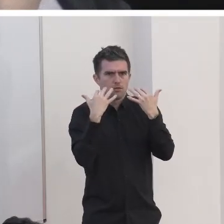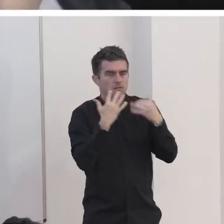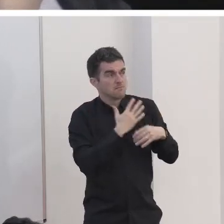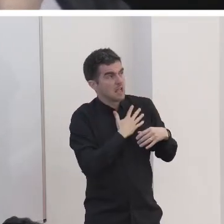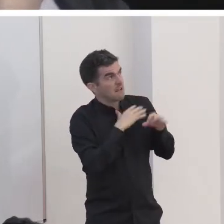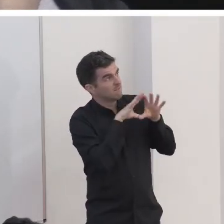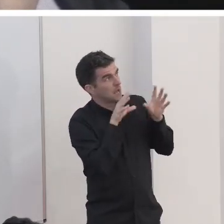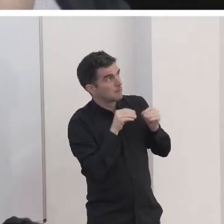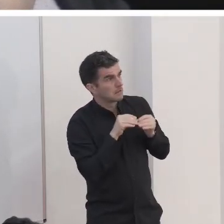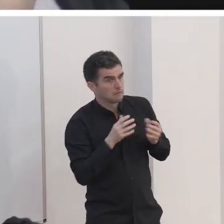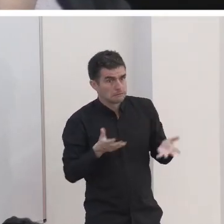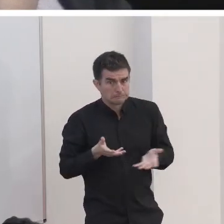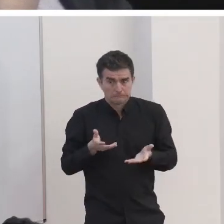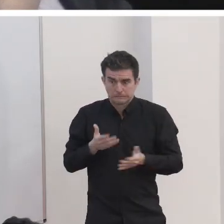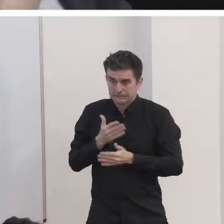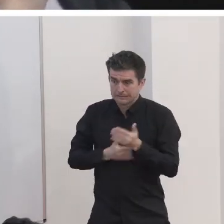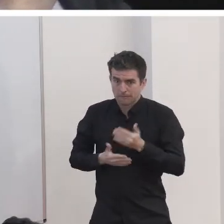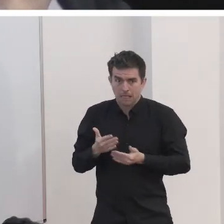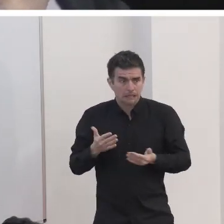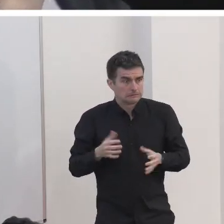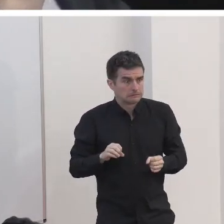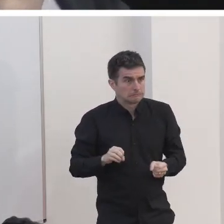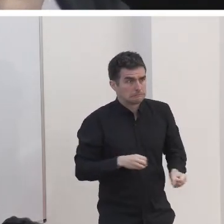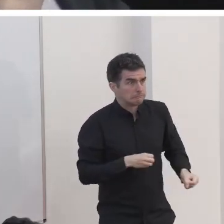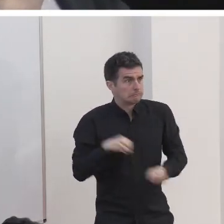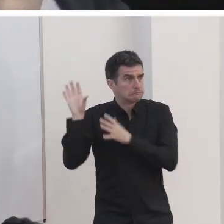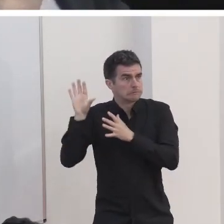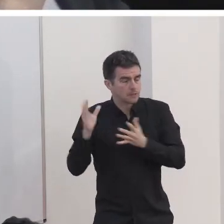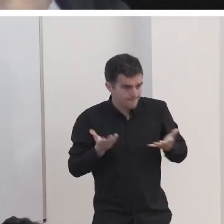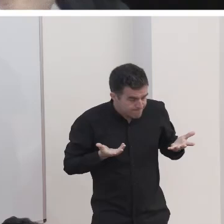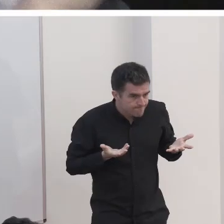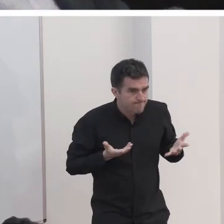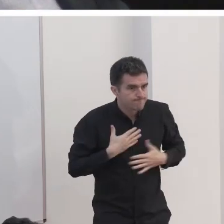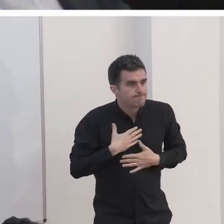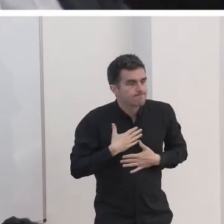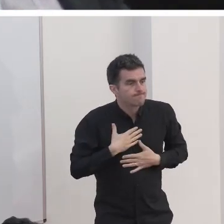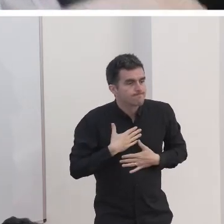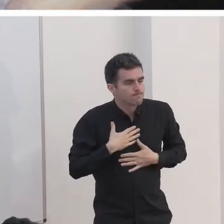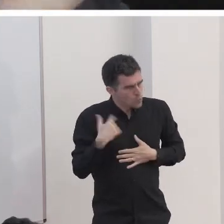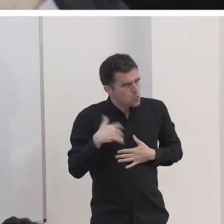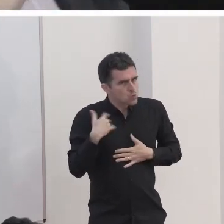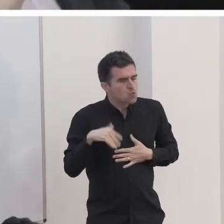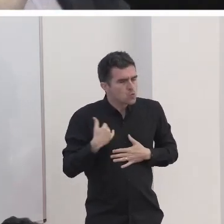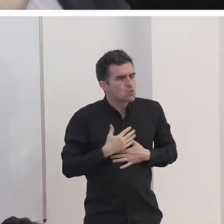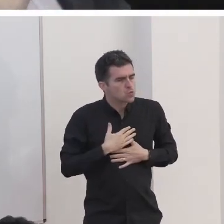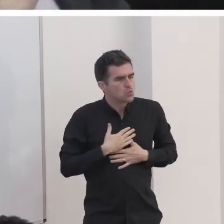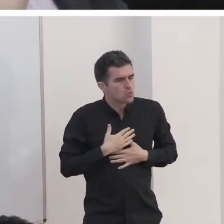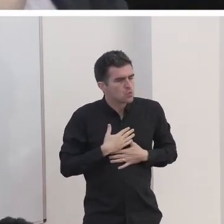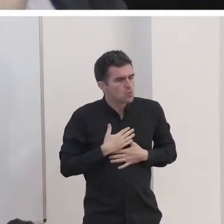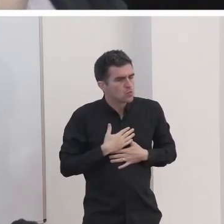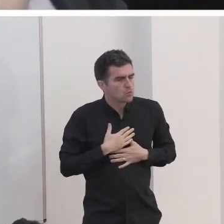that is ahead of you. But if you have somebody who can console you, who can hug you as a child, which normal child even